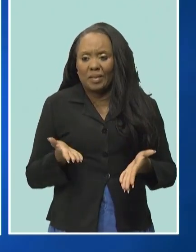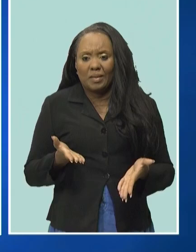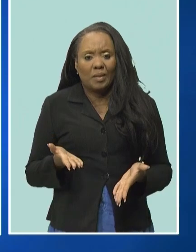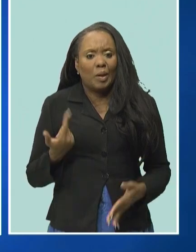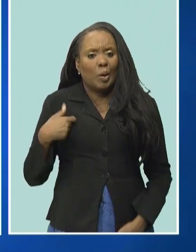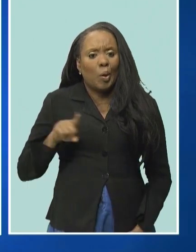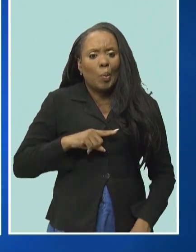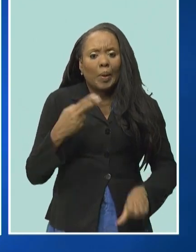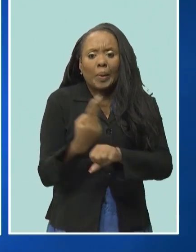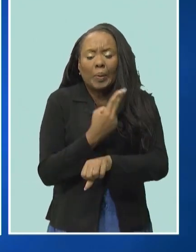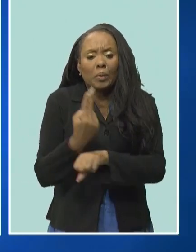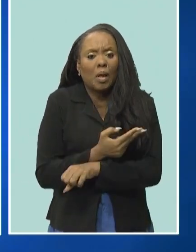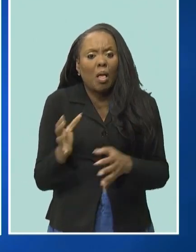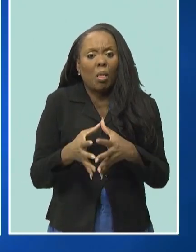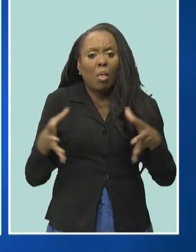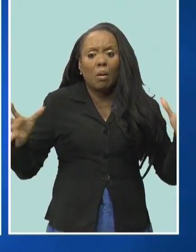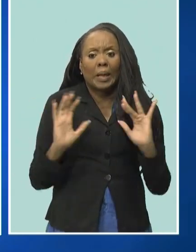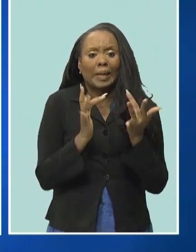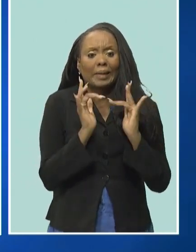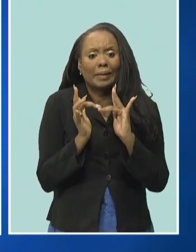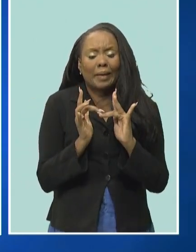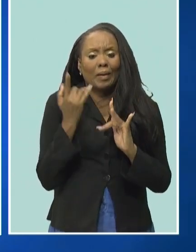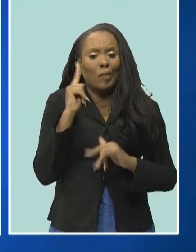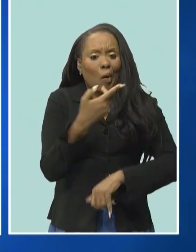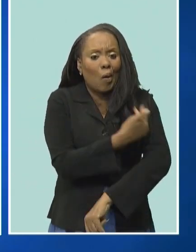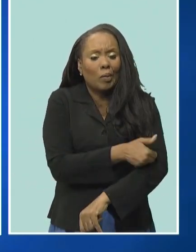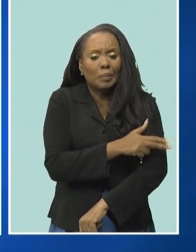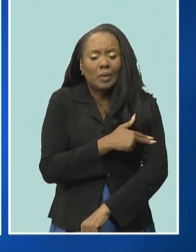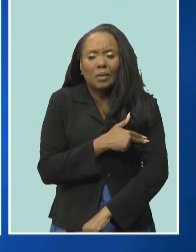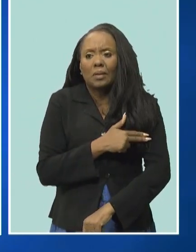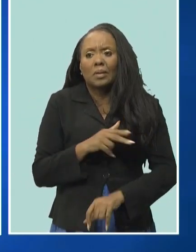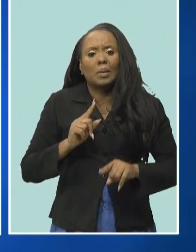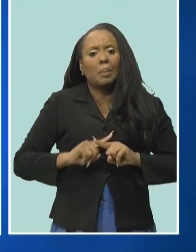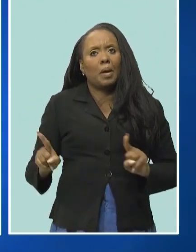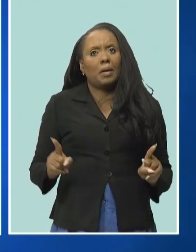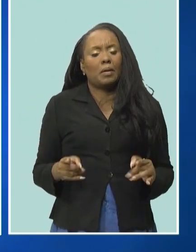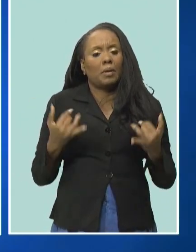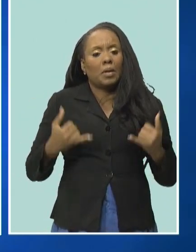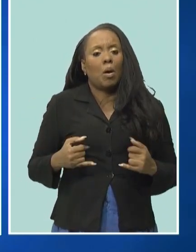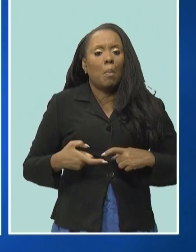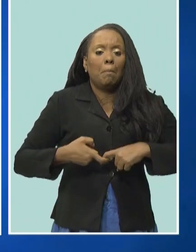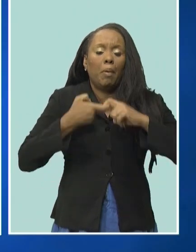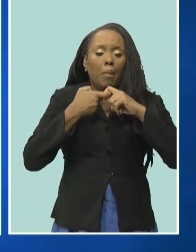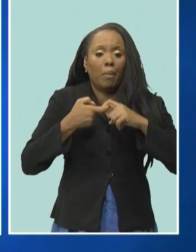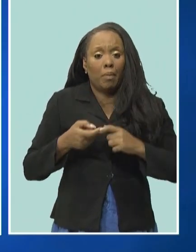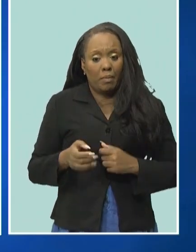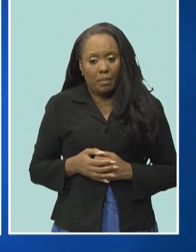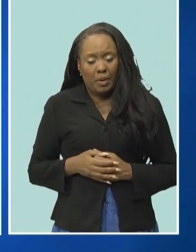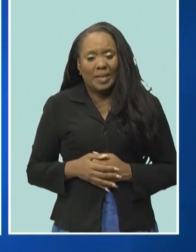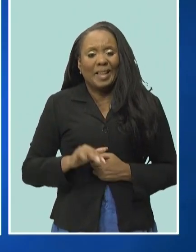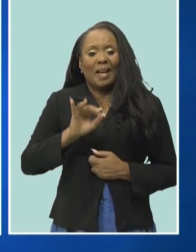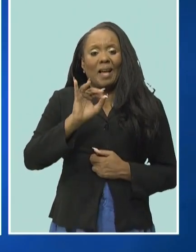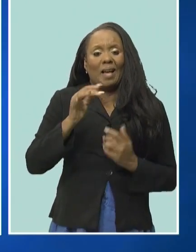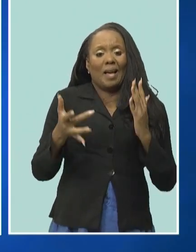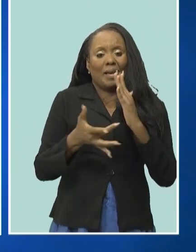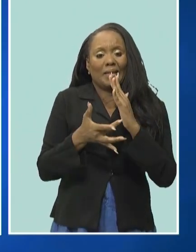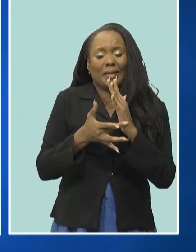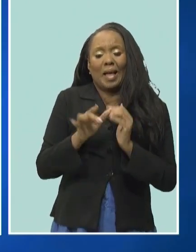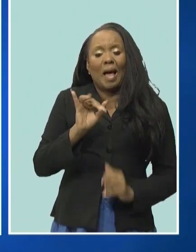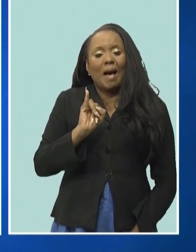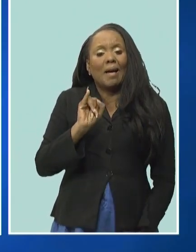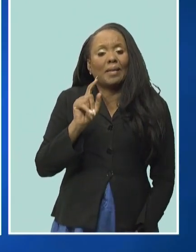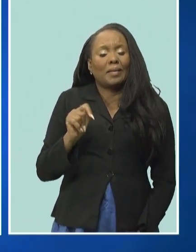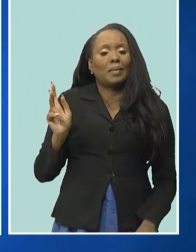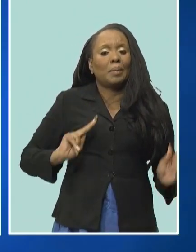extensive for a hospital of this nature. Meanwhile, the IT experts have taken all precautions to protect